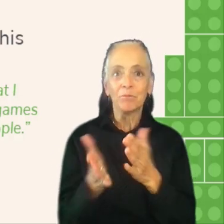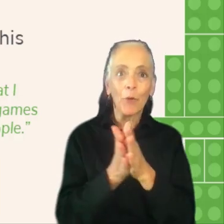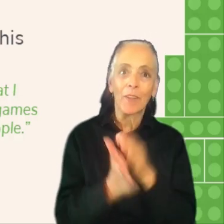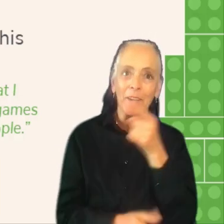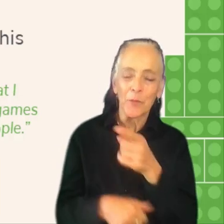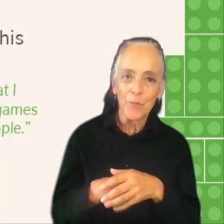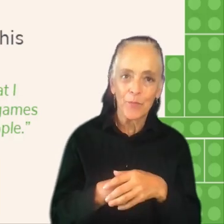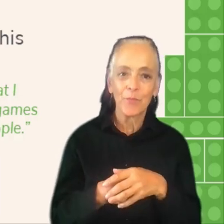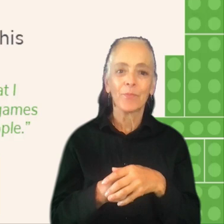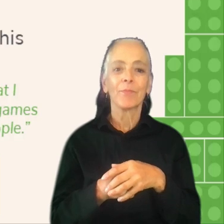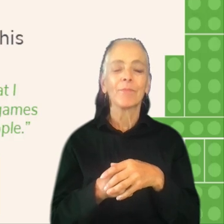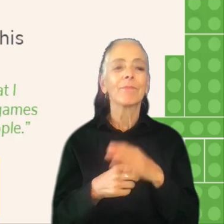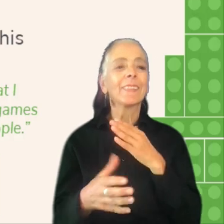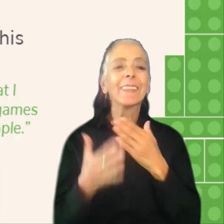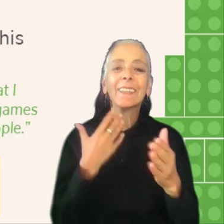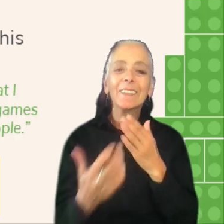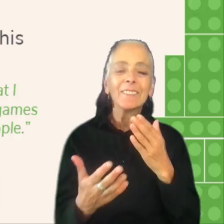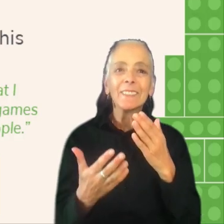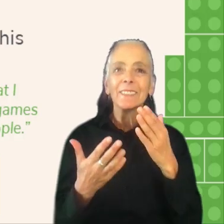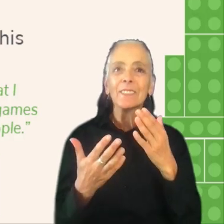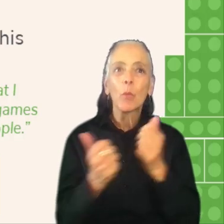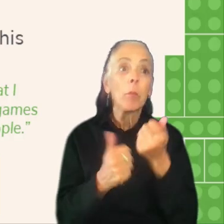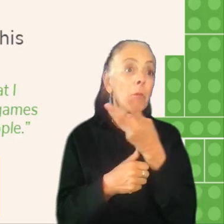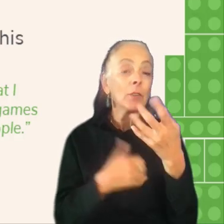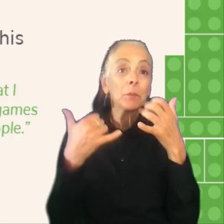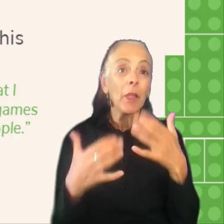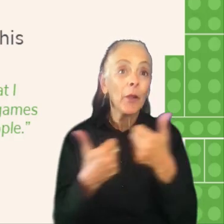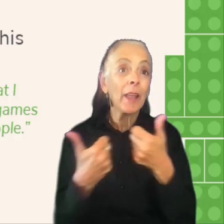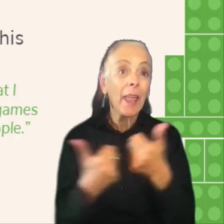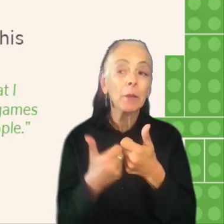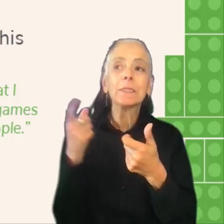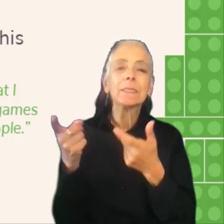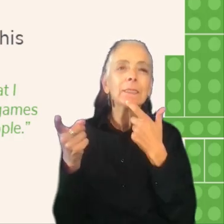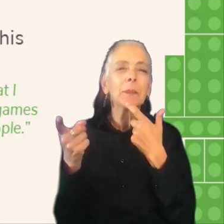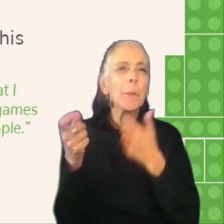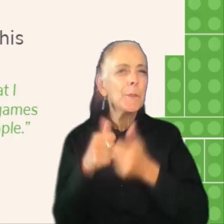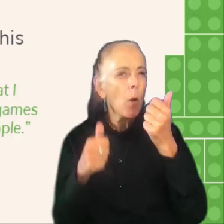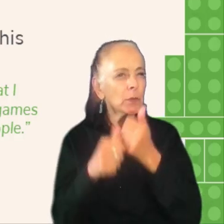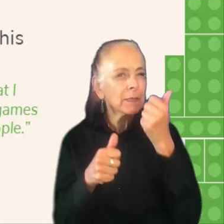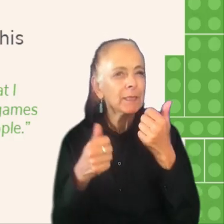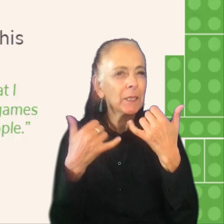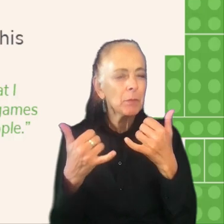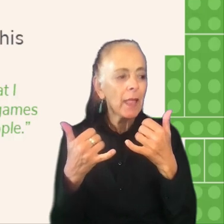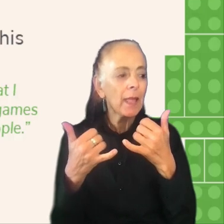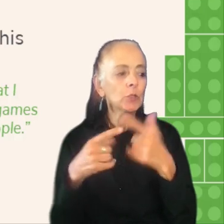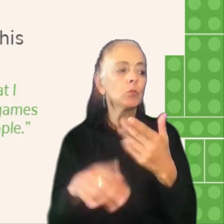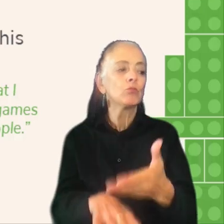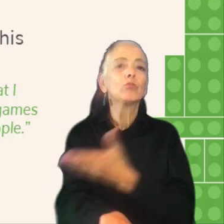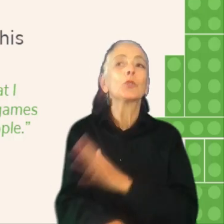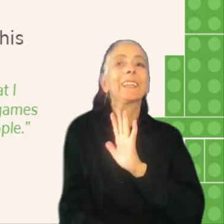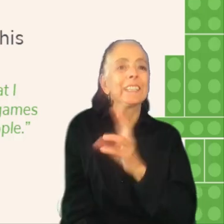him. Even in describing playing multiplayer games like Overwatch, he describes mostly playing in order